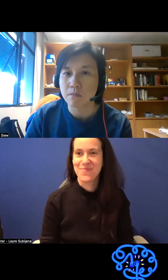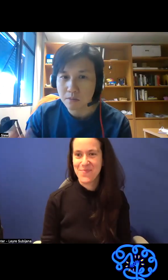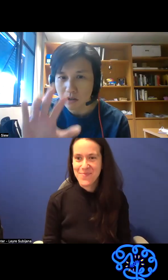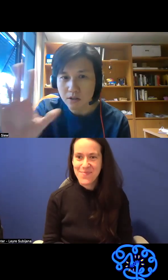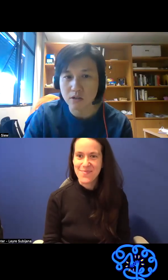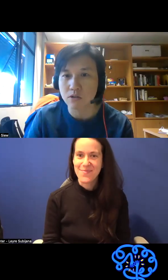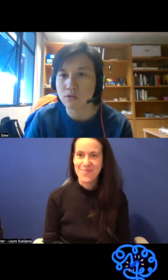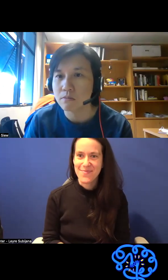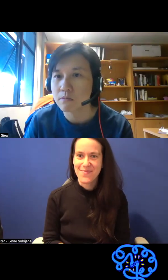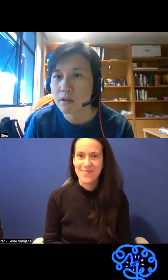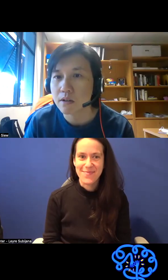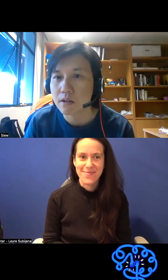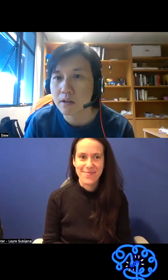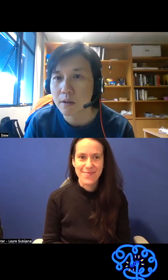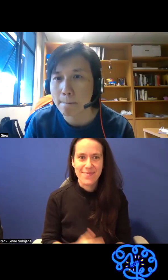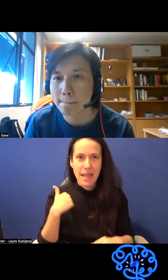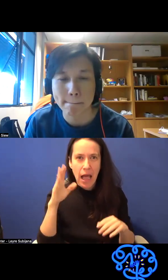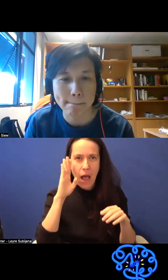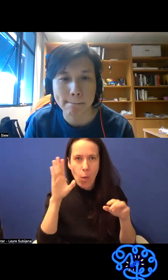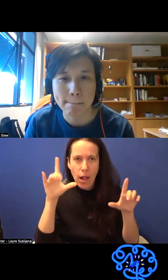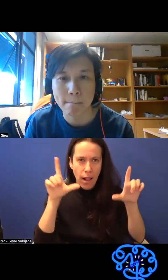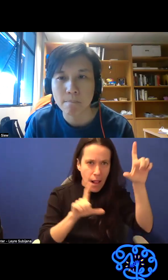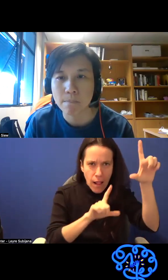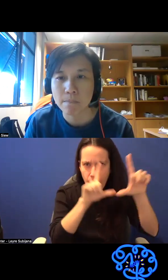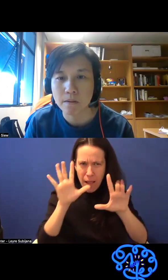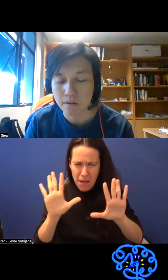just minimize the Zoom.